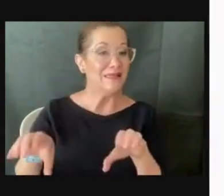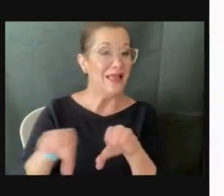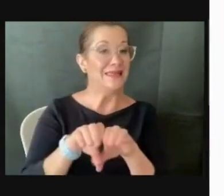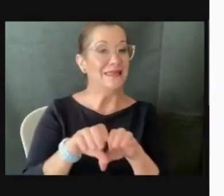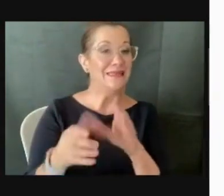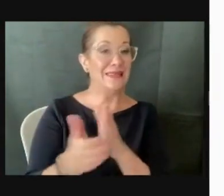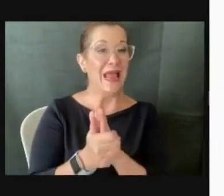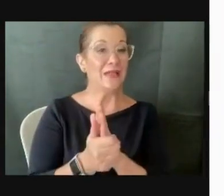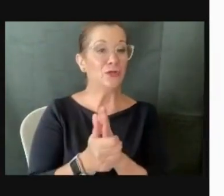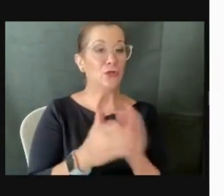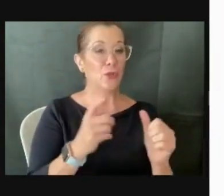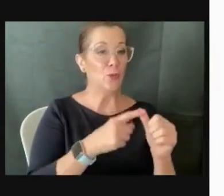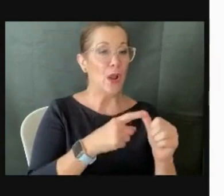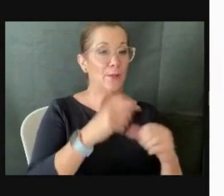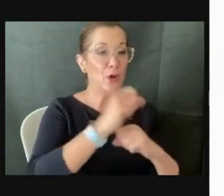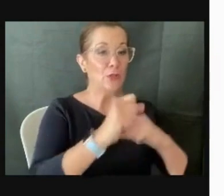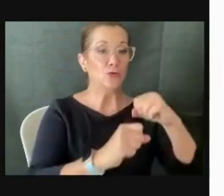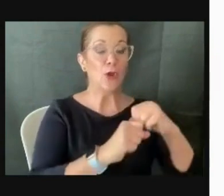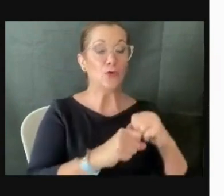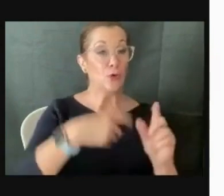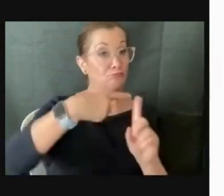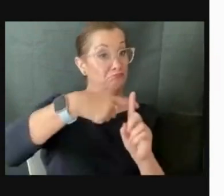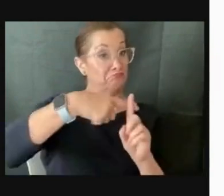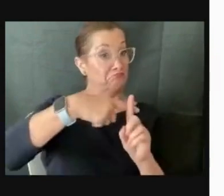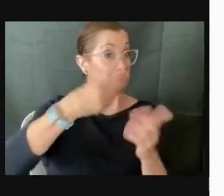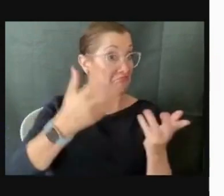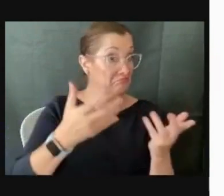structure. The pro of doing an